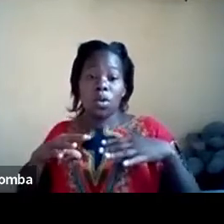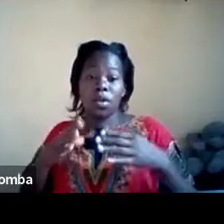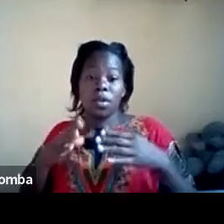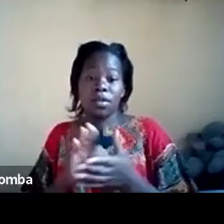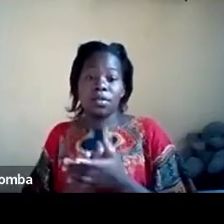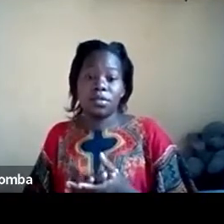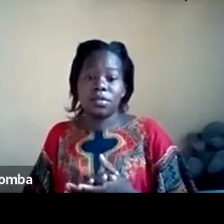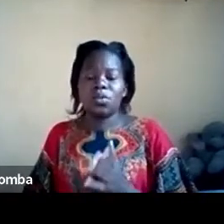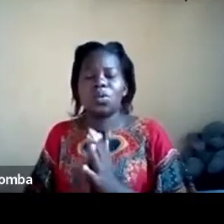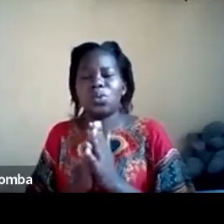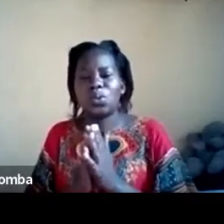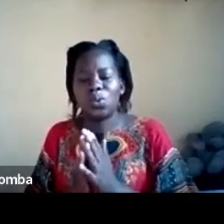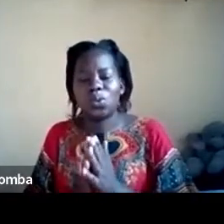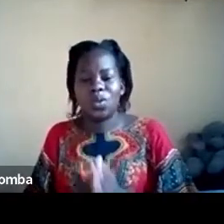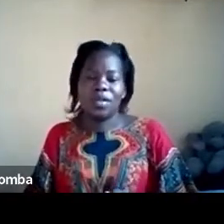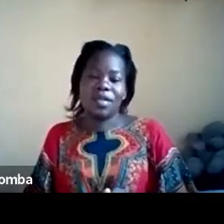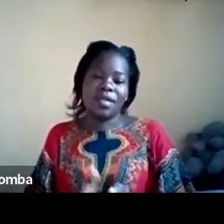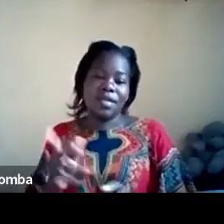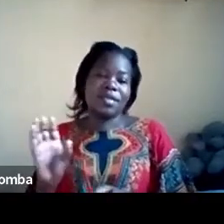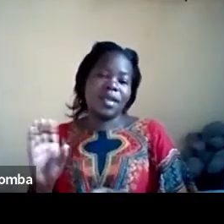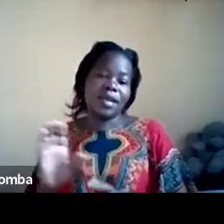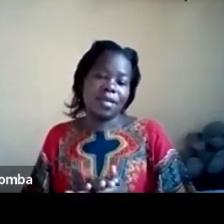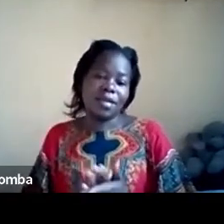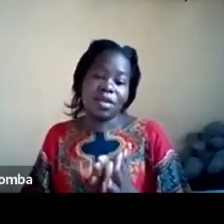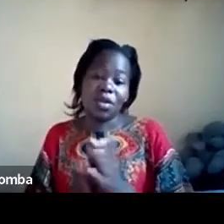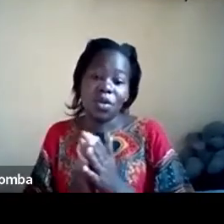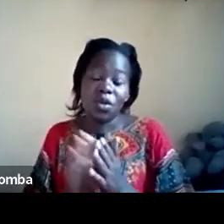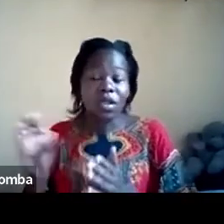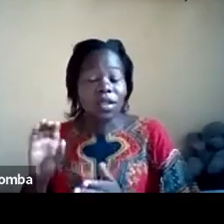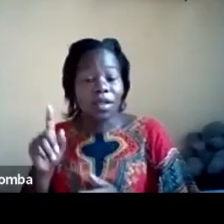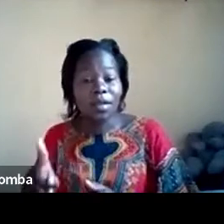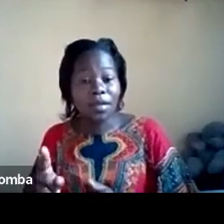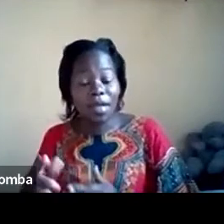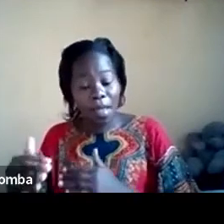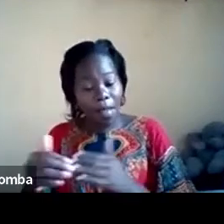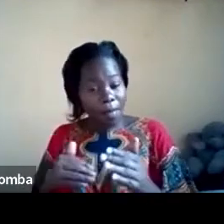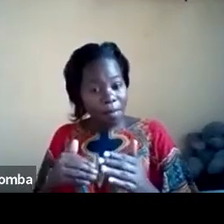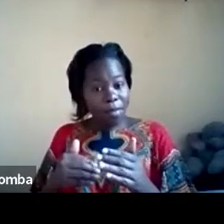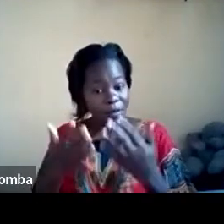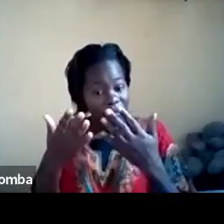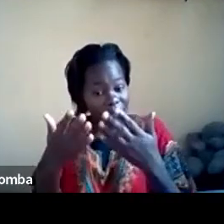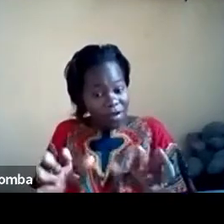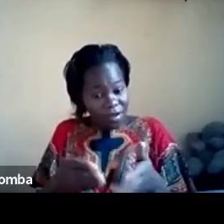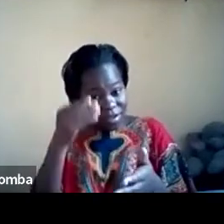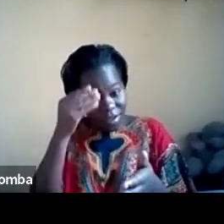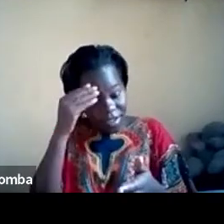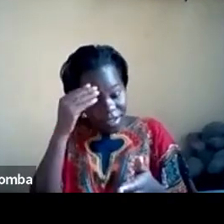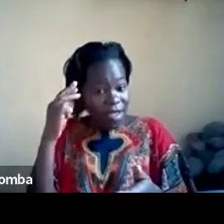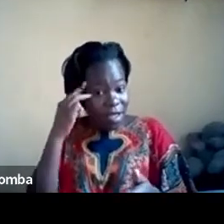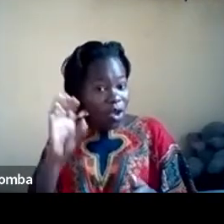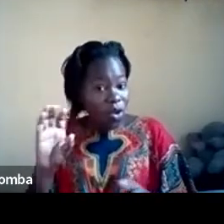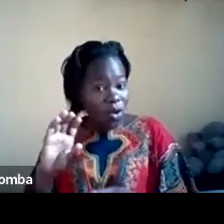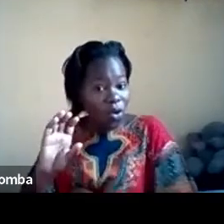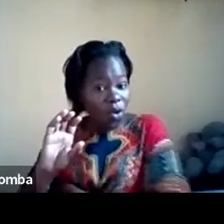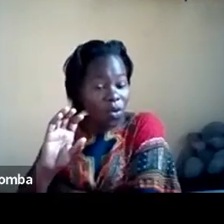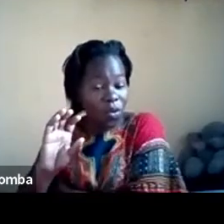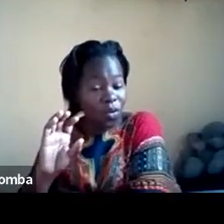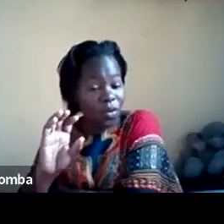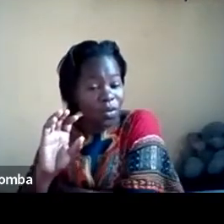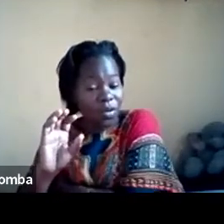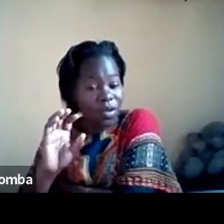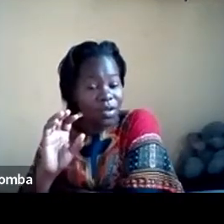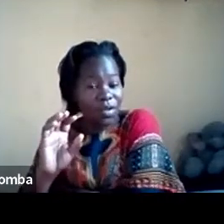Rio Tinto. She impressed Rio Tinto, and before she could even finish her master's course, which is ending